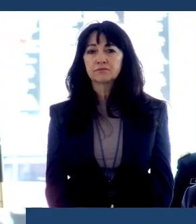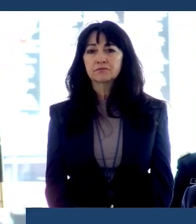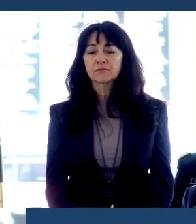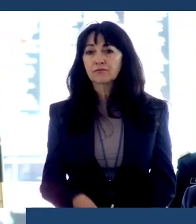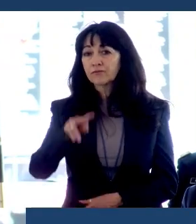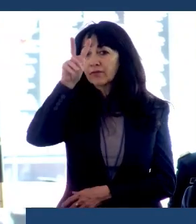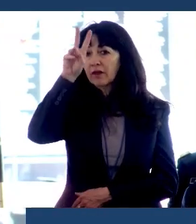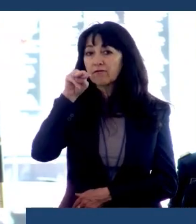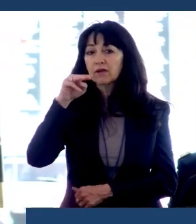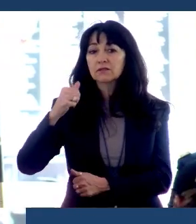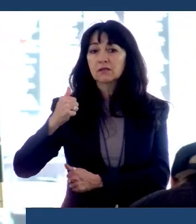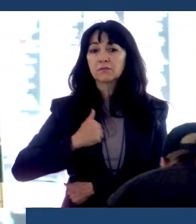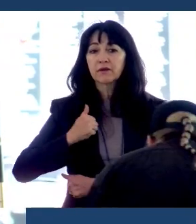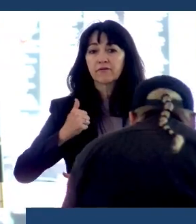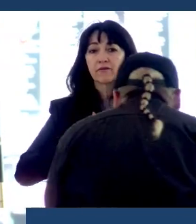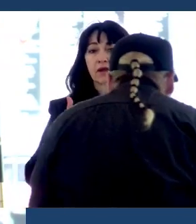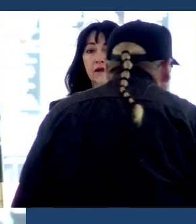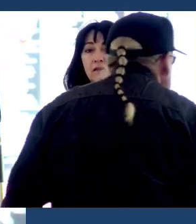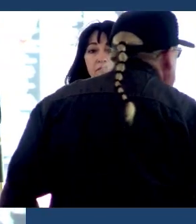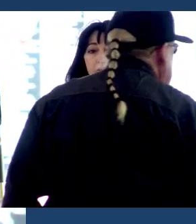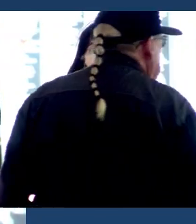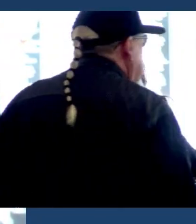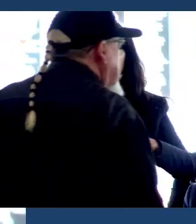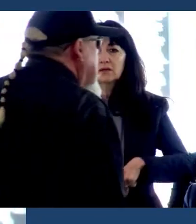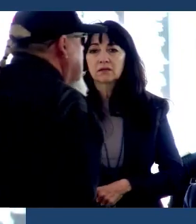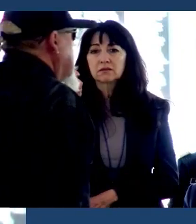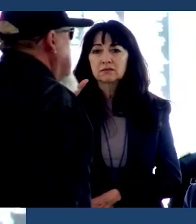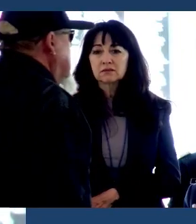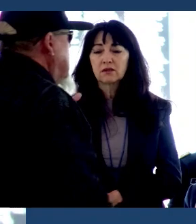Vietnam Veterans of America, Delaware.